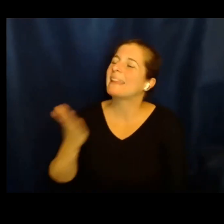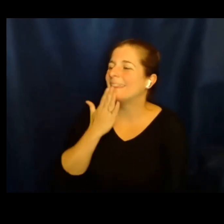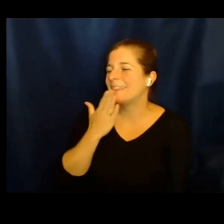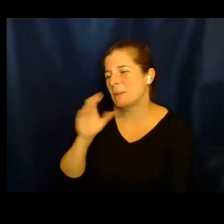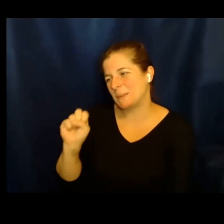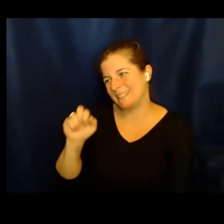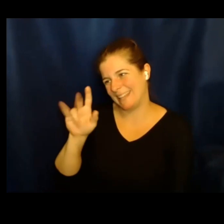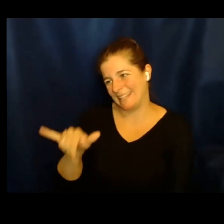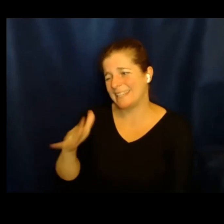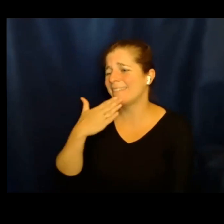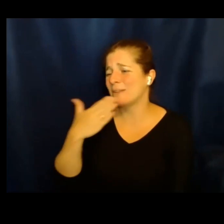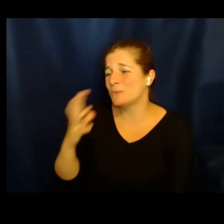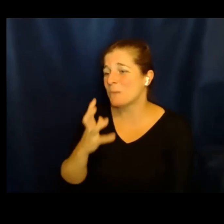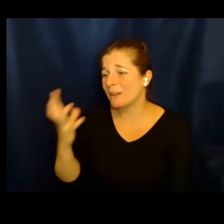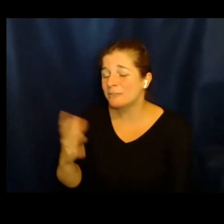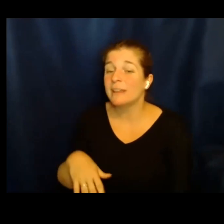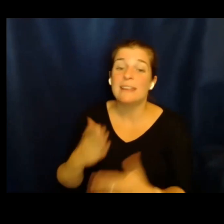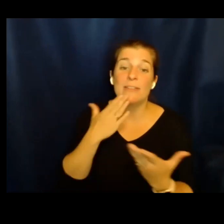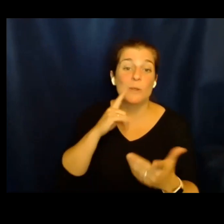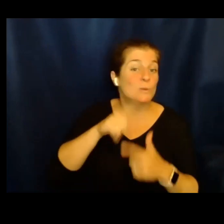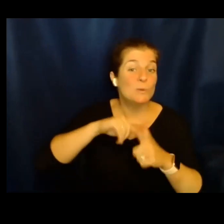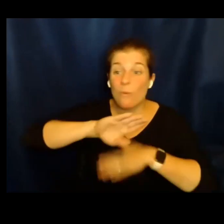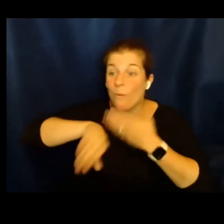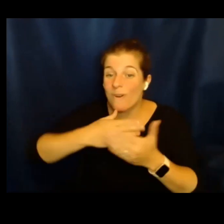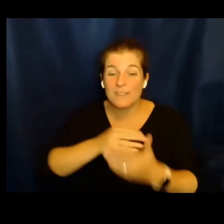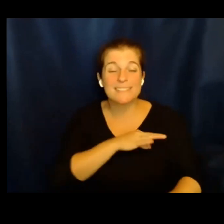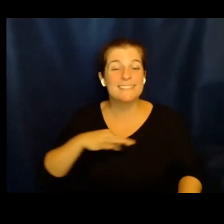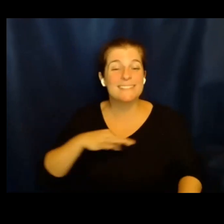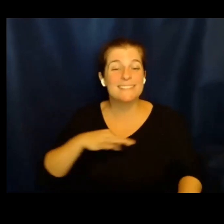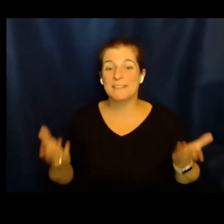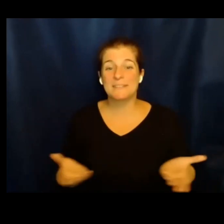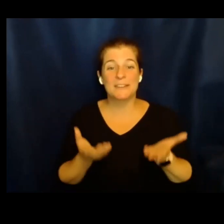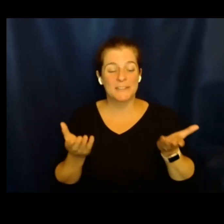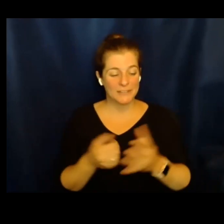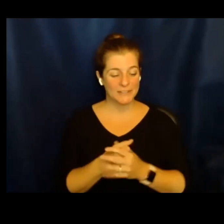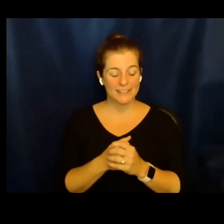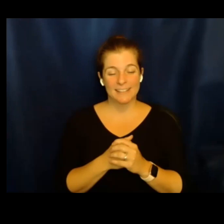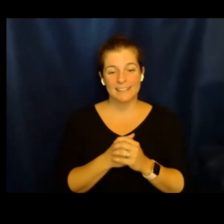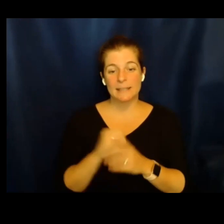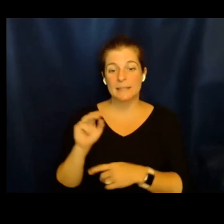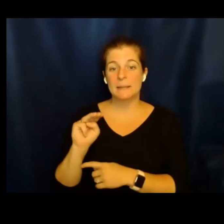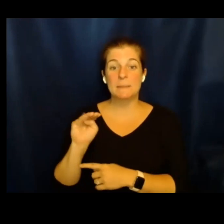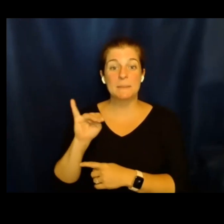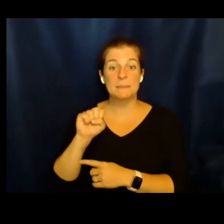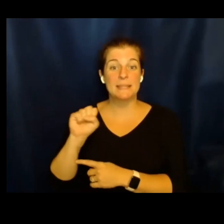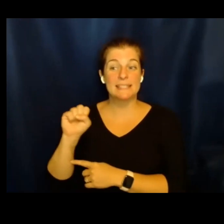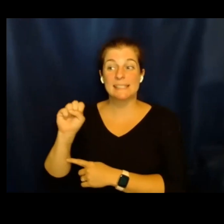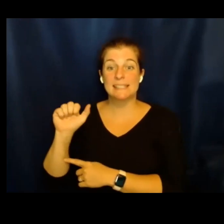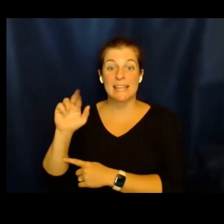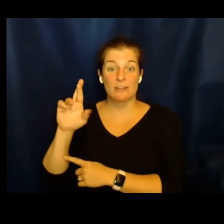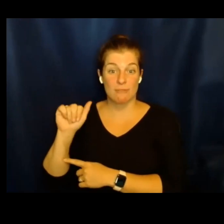you to the entire staff, Ms. Sandra, for this opportunity.